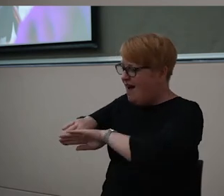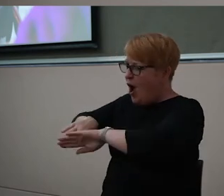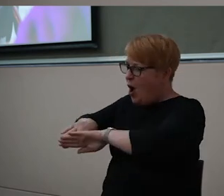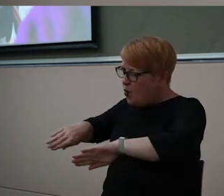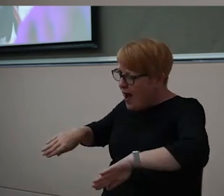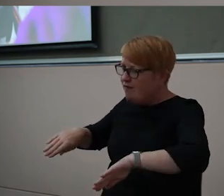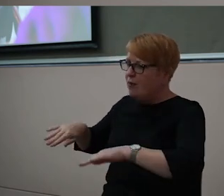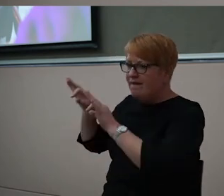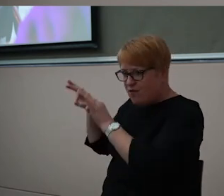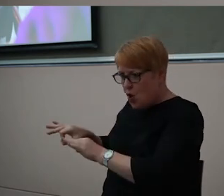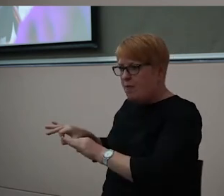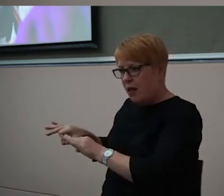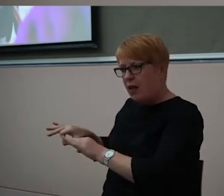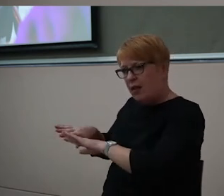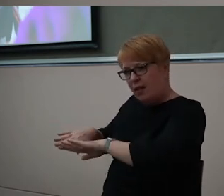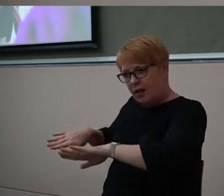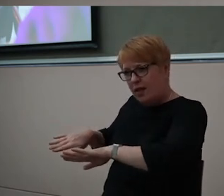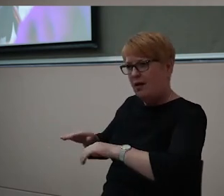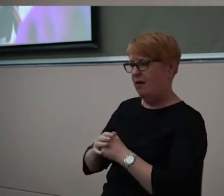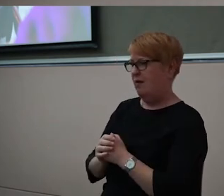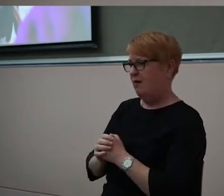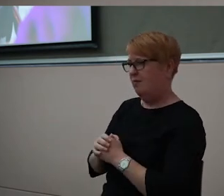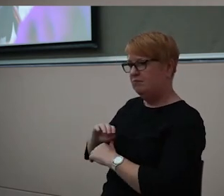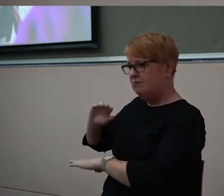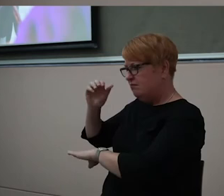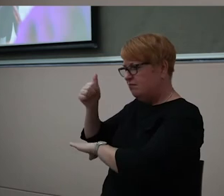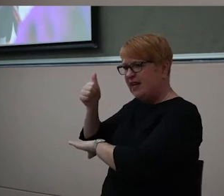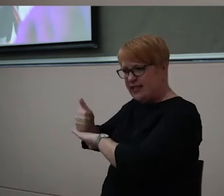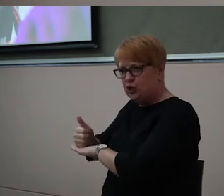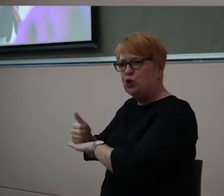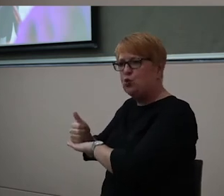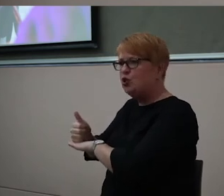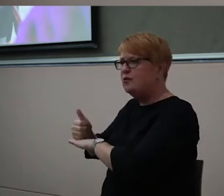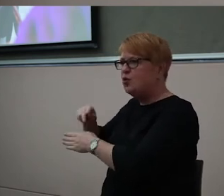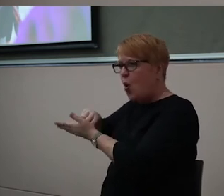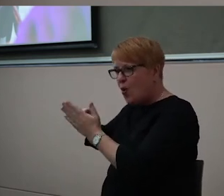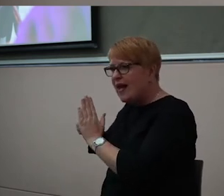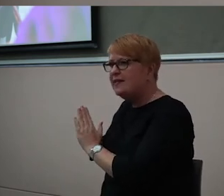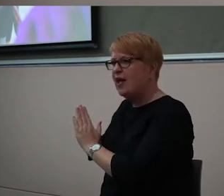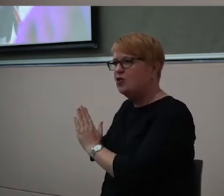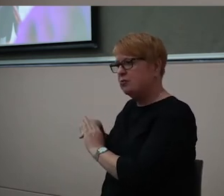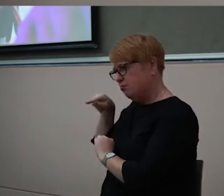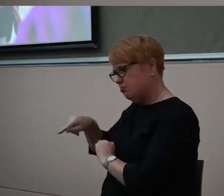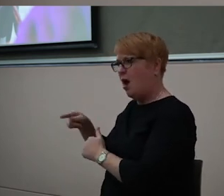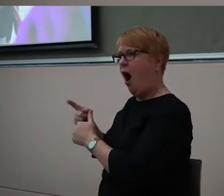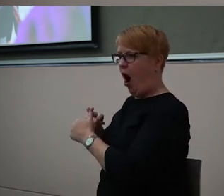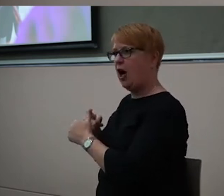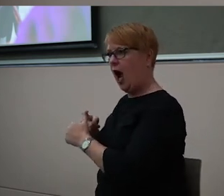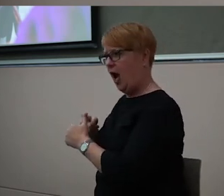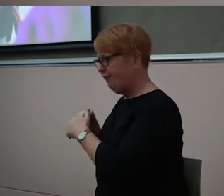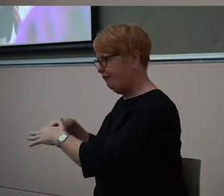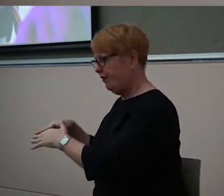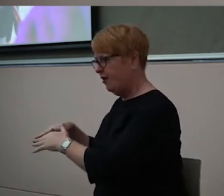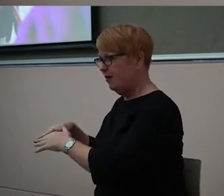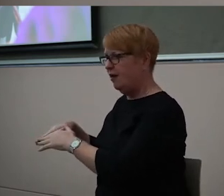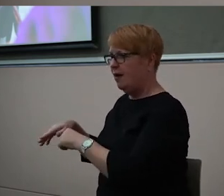Amine, I was really aware of like I think what the thing that stuck with me was